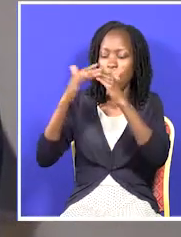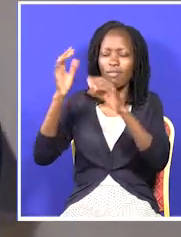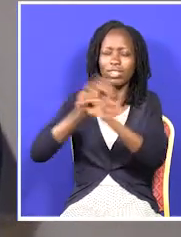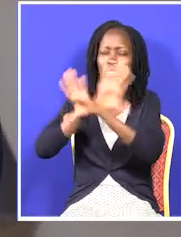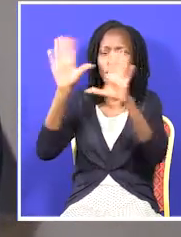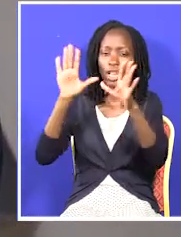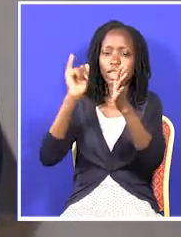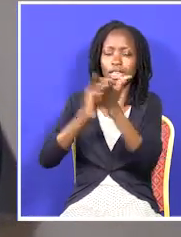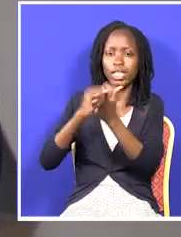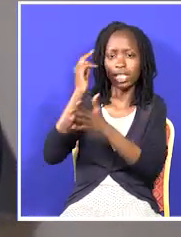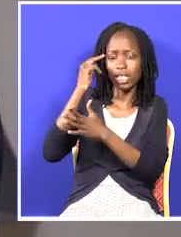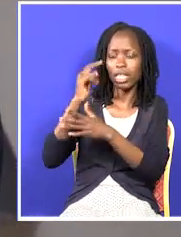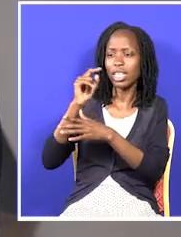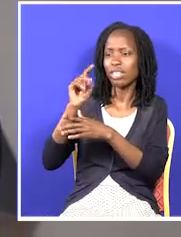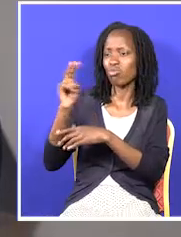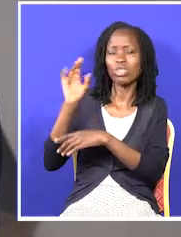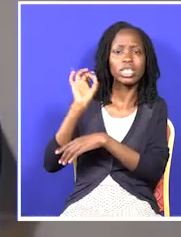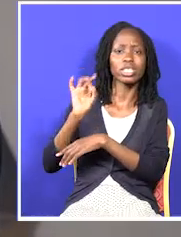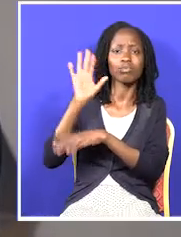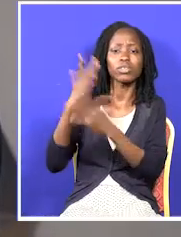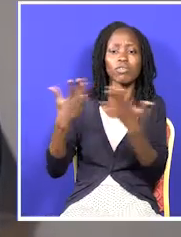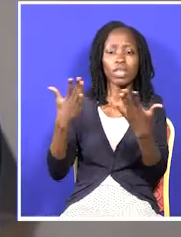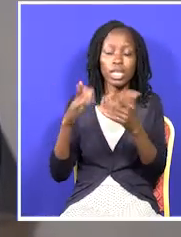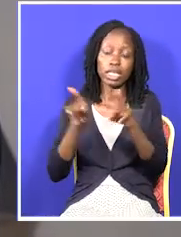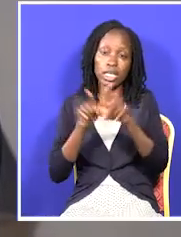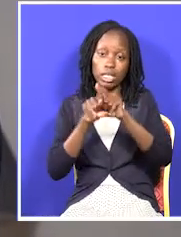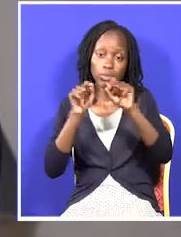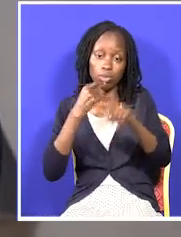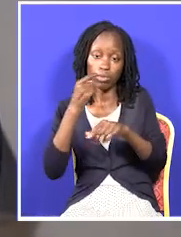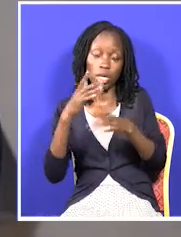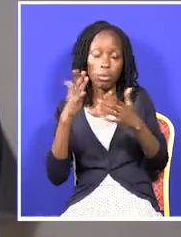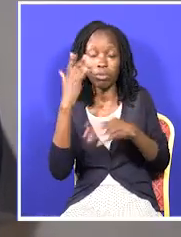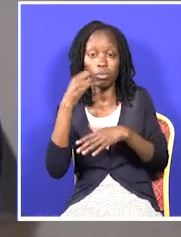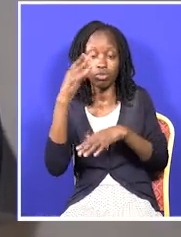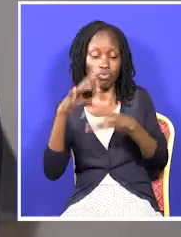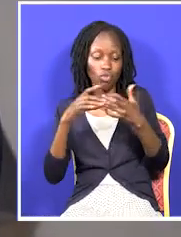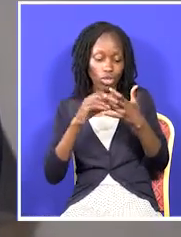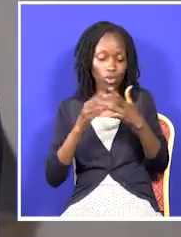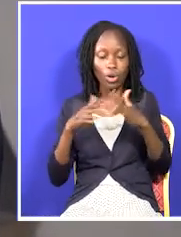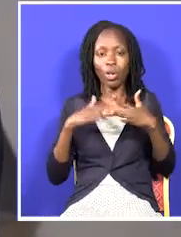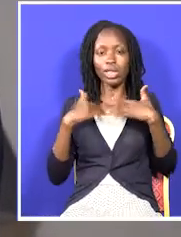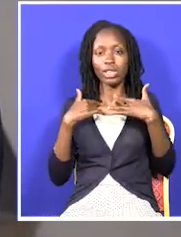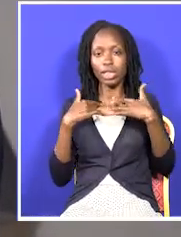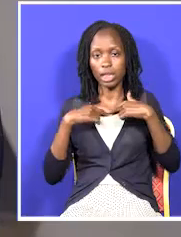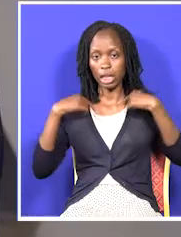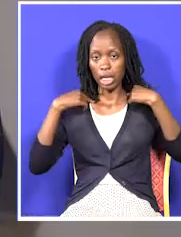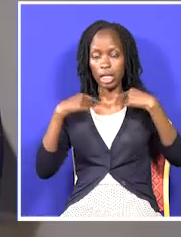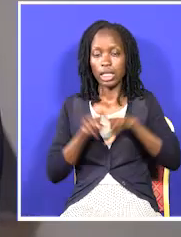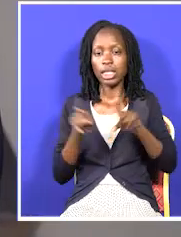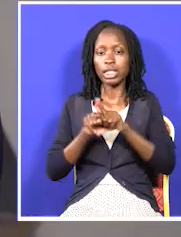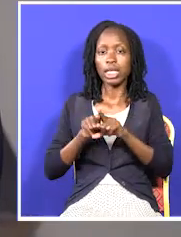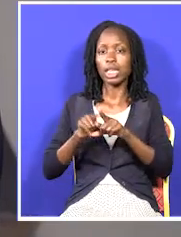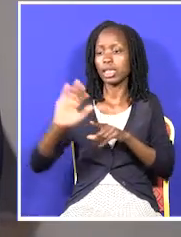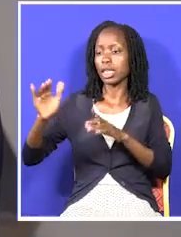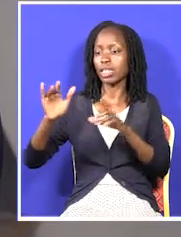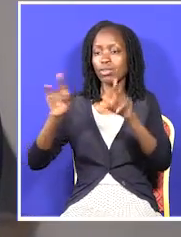shiny that it looks like a very expensive jewel, like you might see in a beautiful ring or necklace. The city is in the shape of a